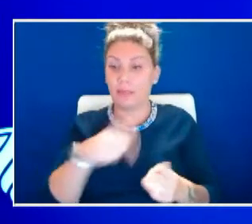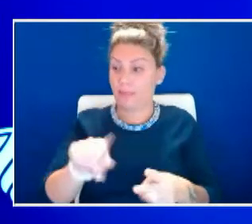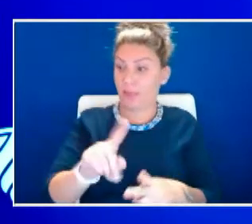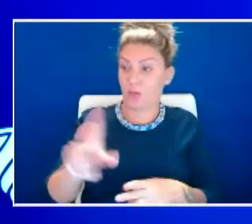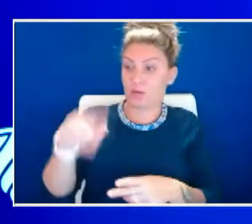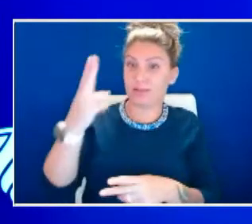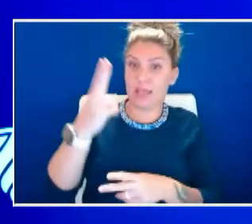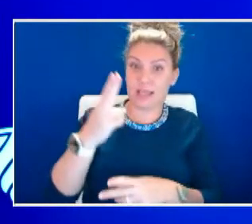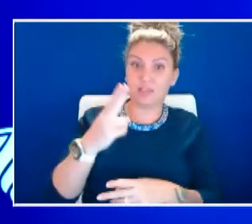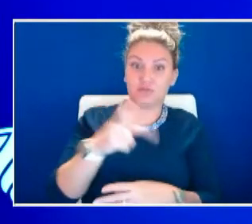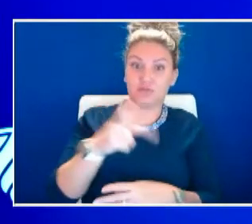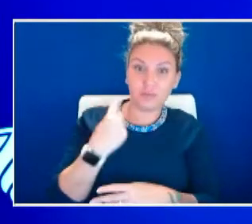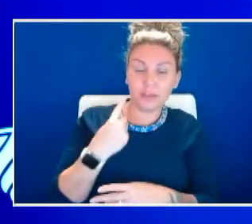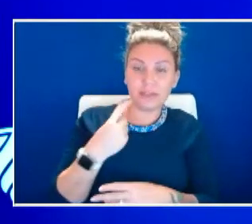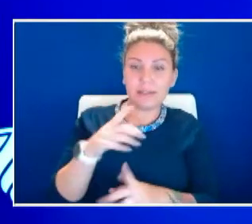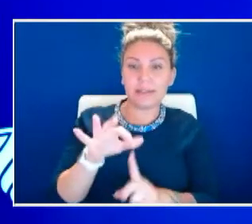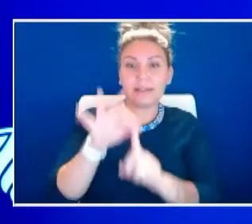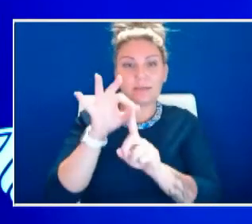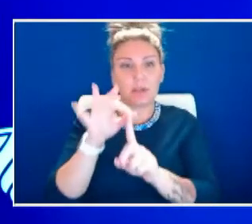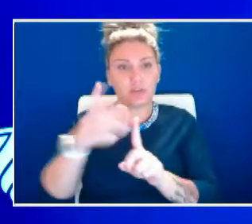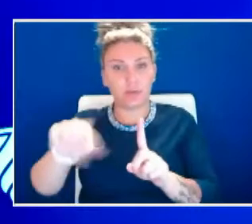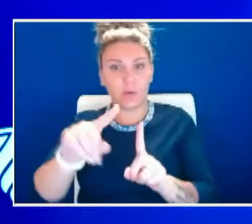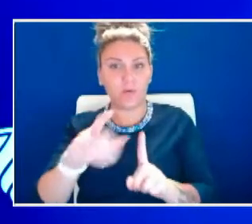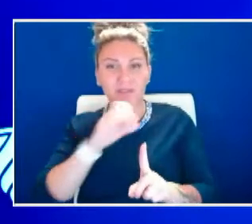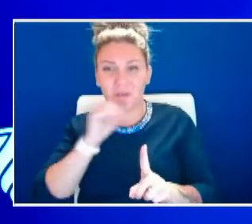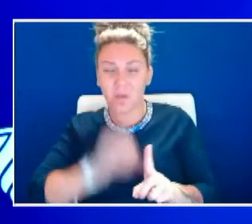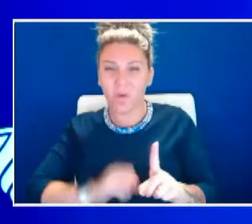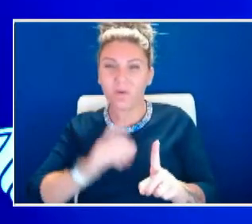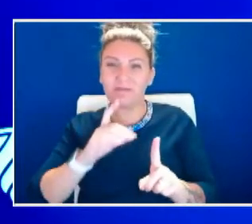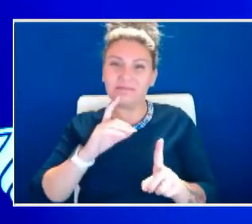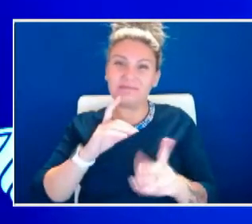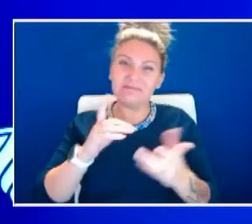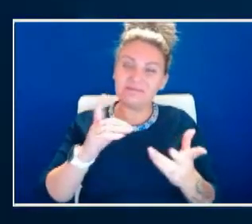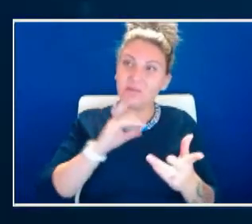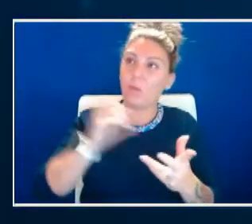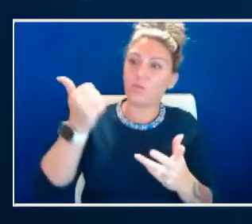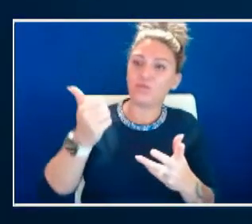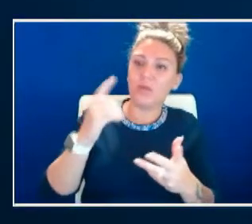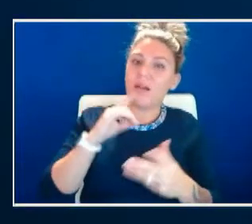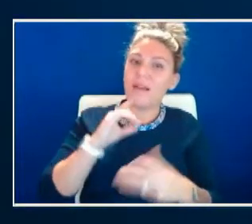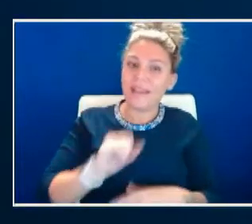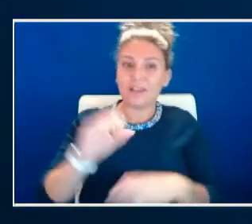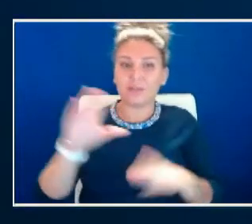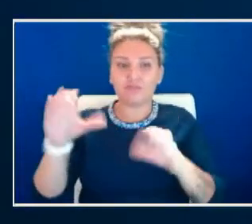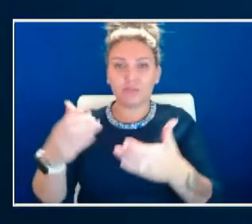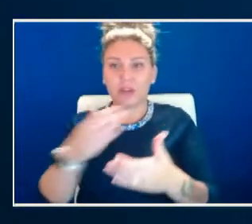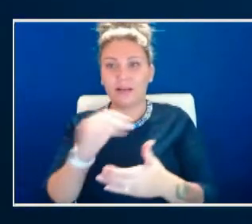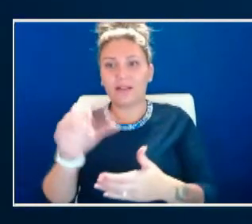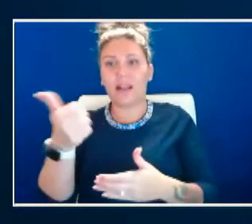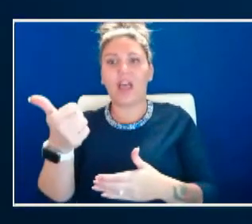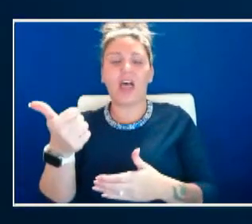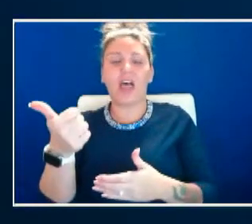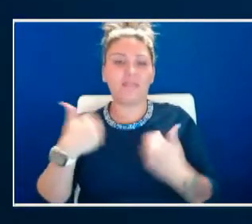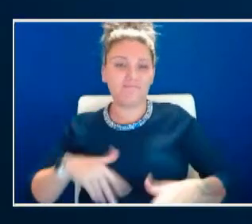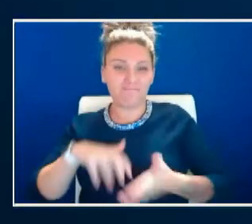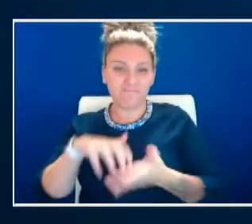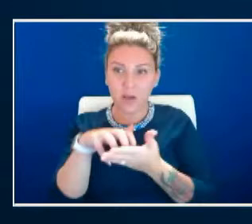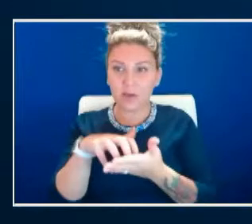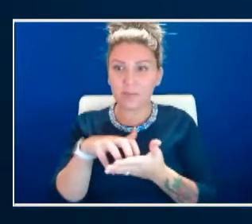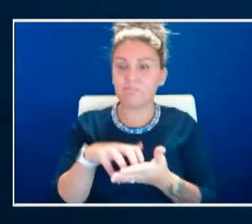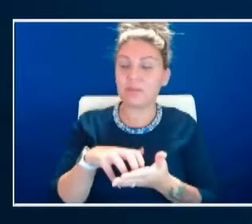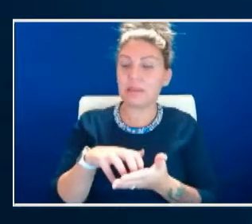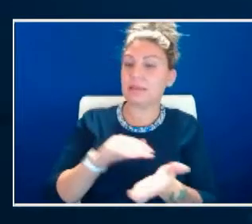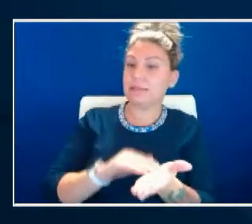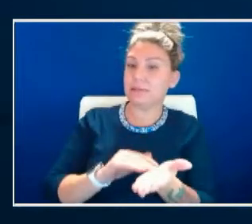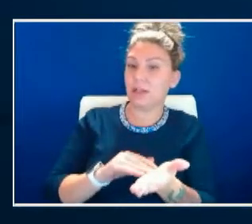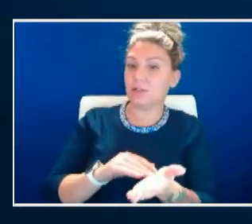risk, especially those in the older age brackets and with other comorbidities. Dr. Hawkinson, Yeah. Dr. Fauci says another COVID-19 variant could